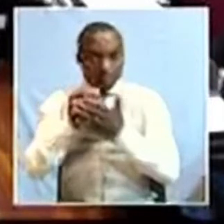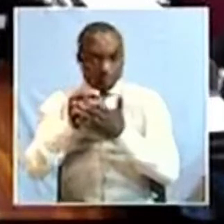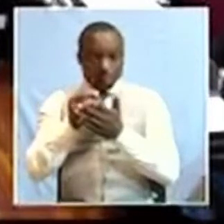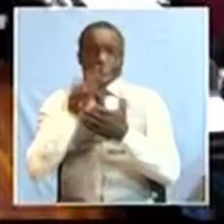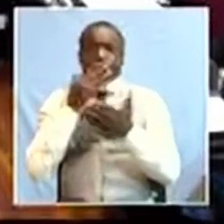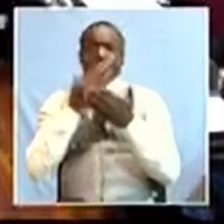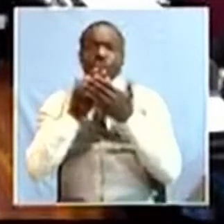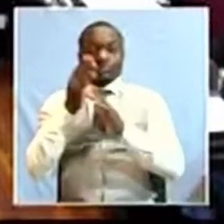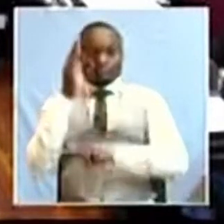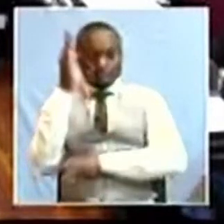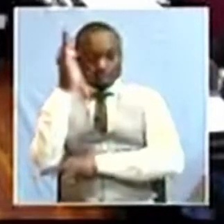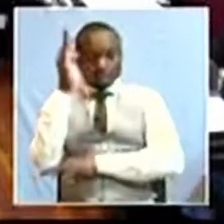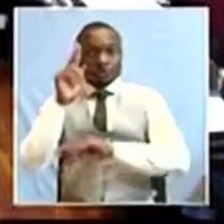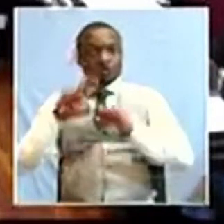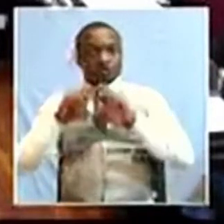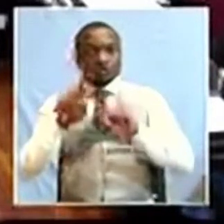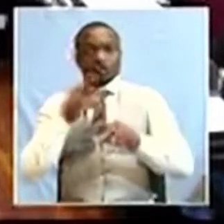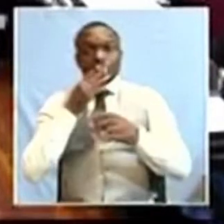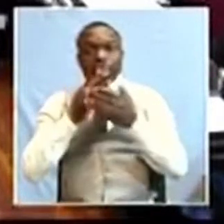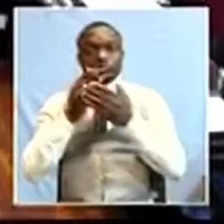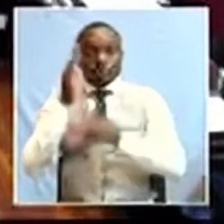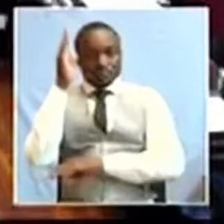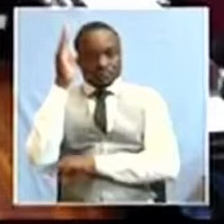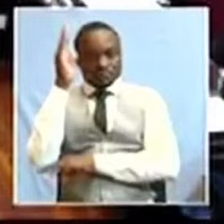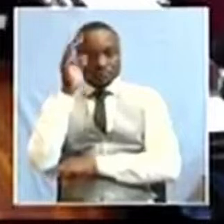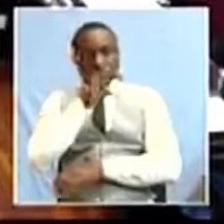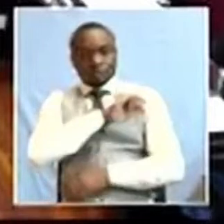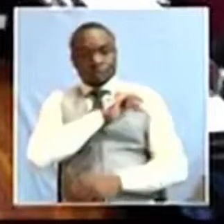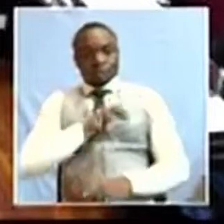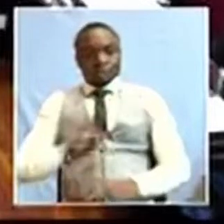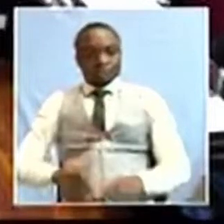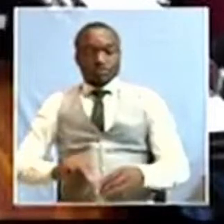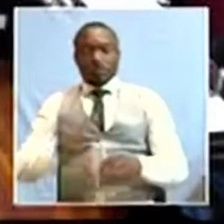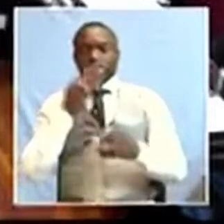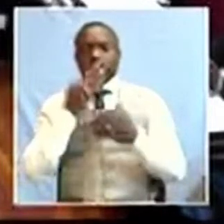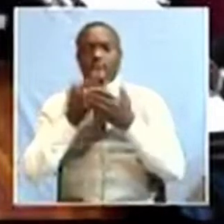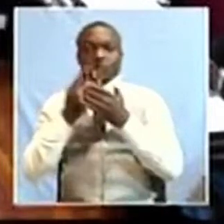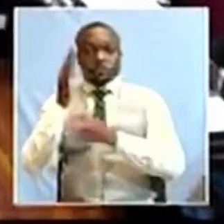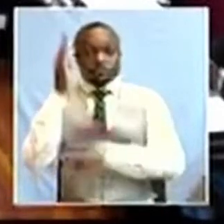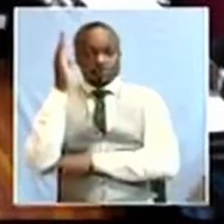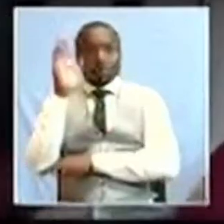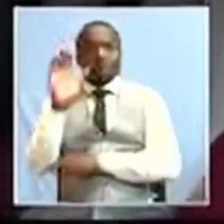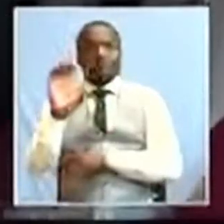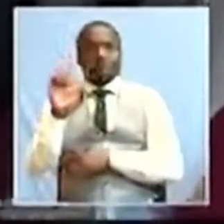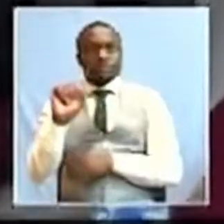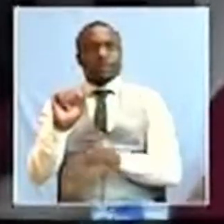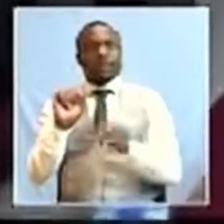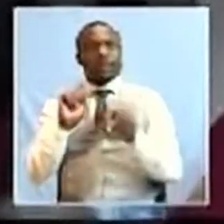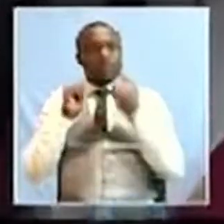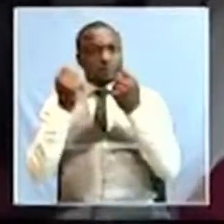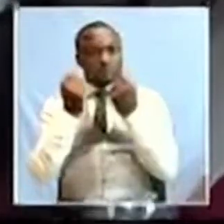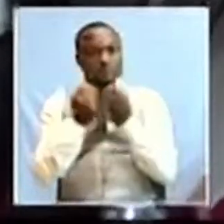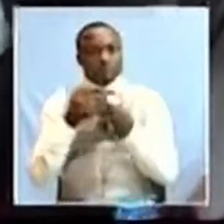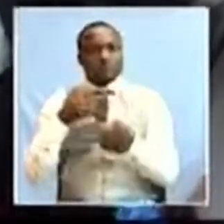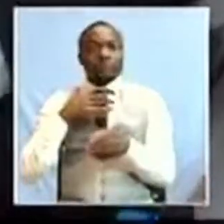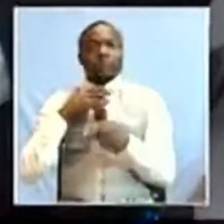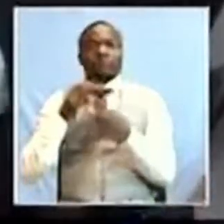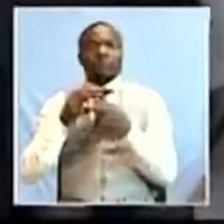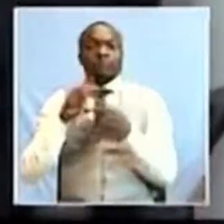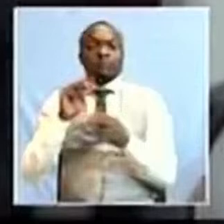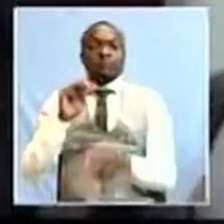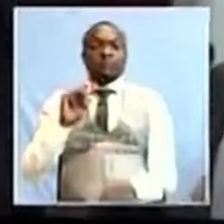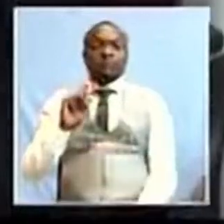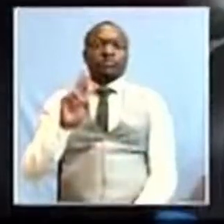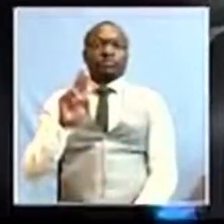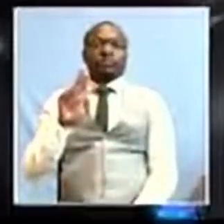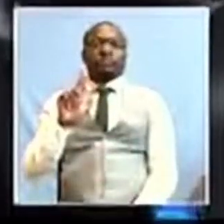Good afternoon, Chair. Good afternoon, honorable members. Afternoon, CS and the team. My name is Mlenga Chama, coming from